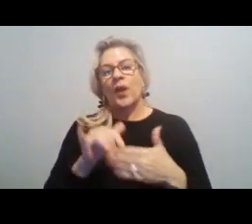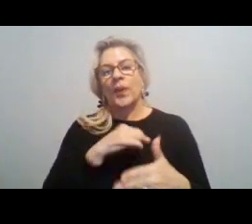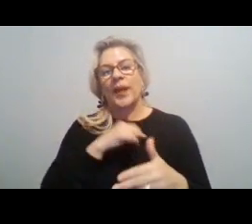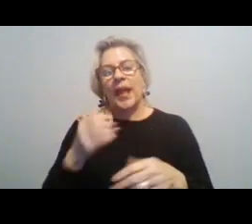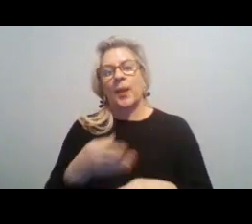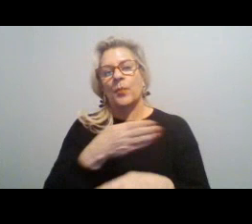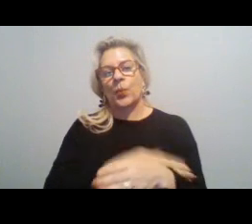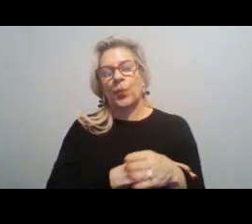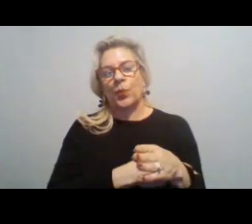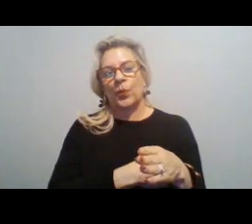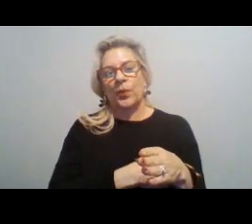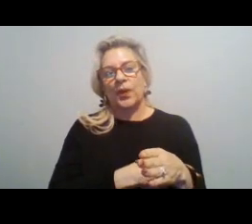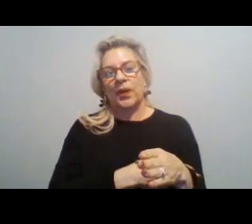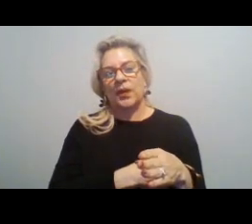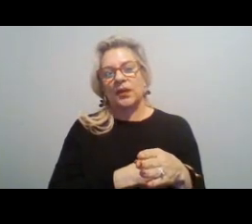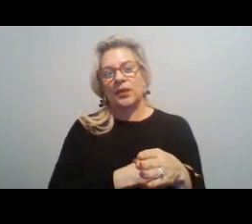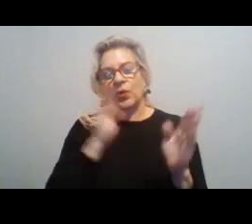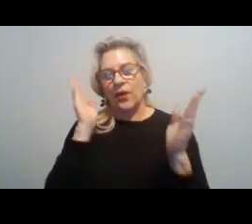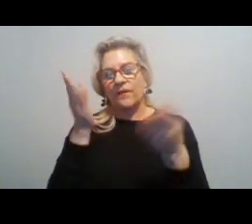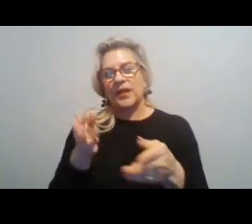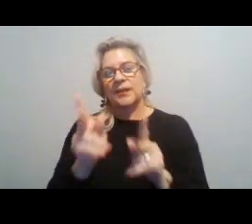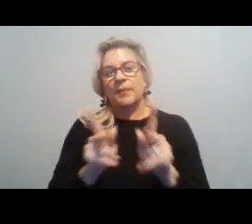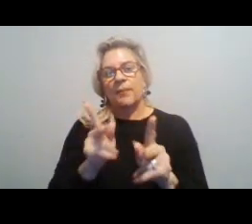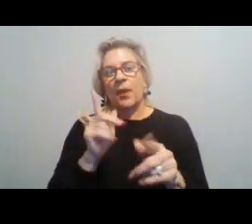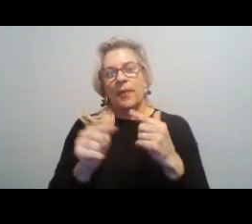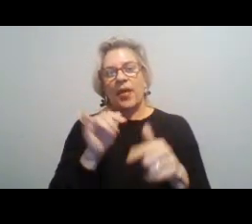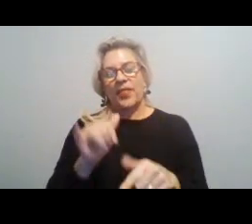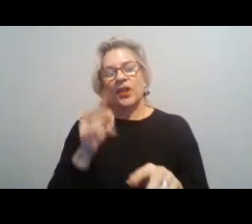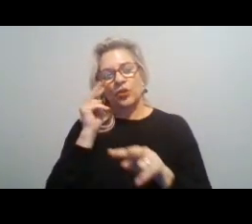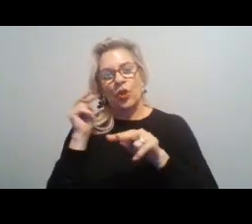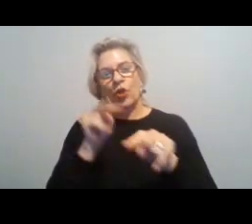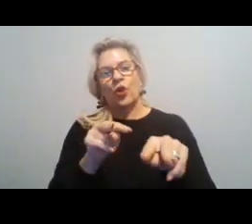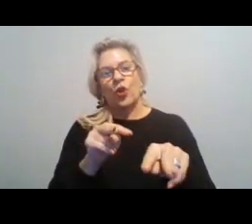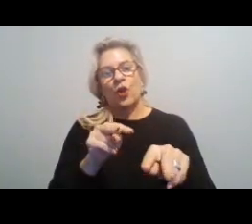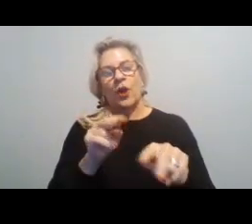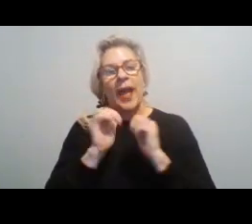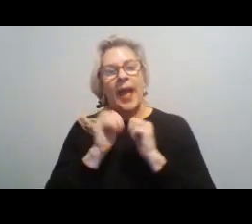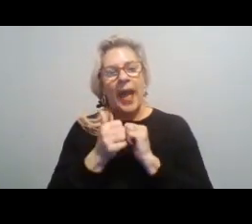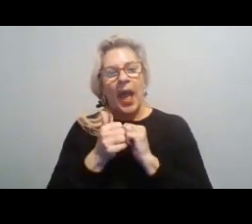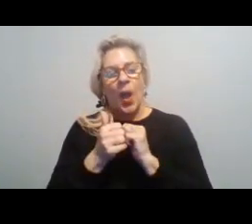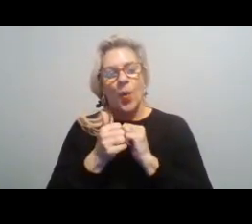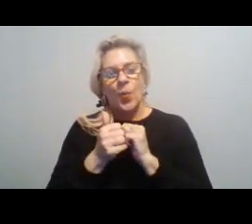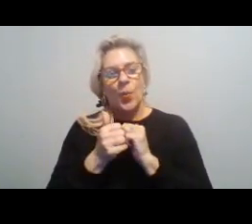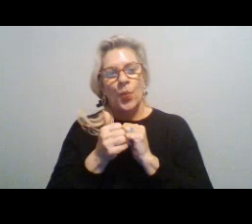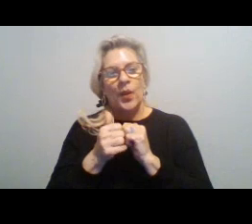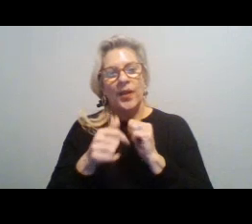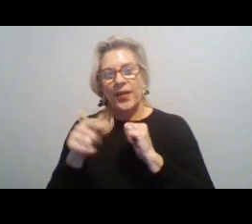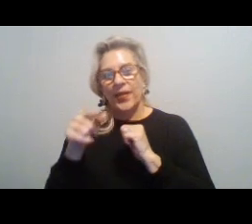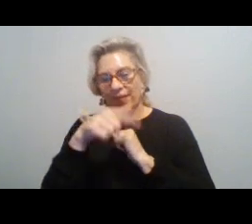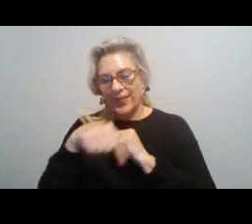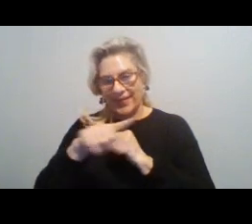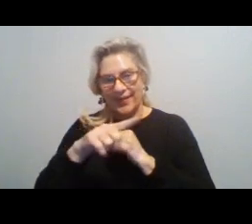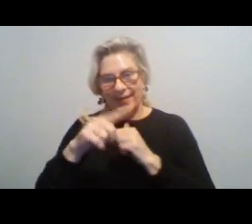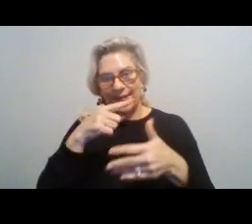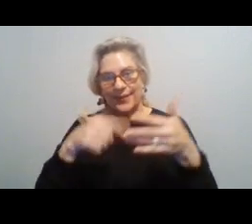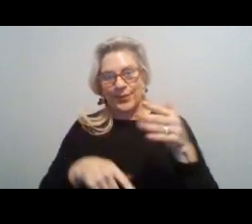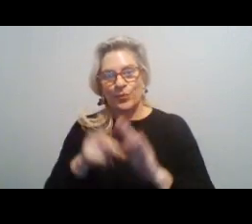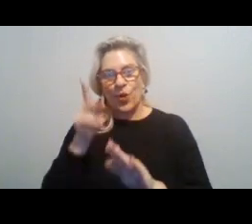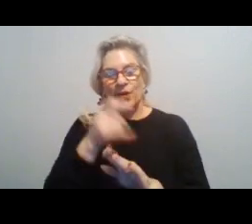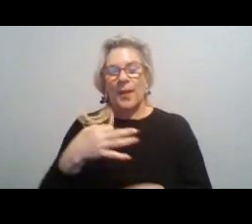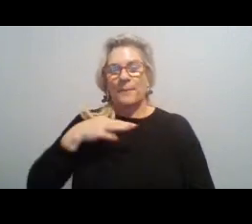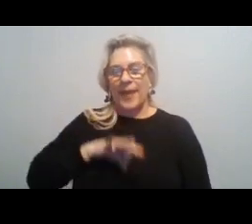better in convincing people about that is to look at how these projects benefit us,